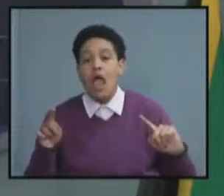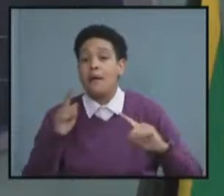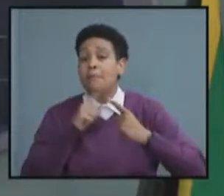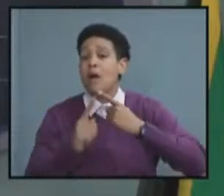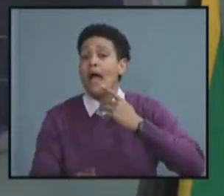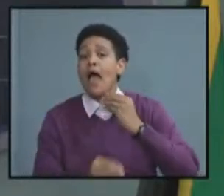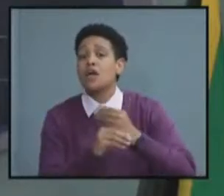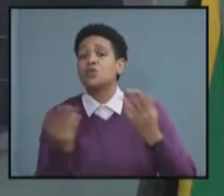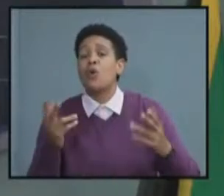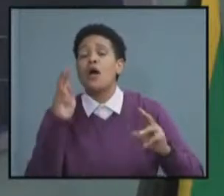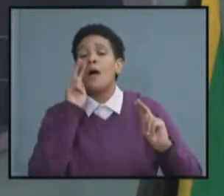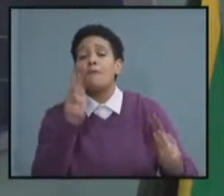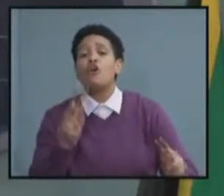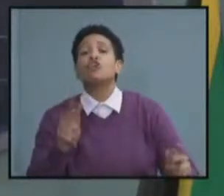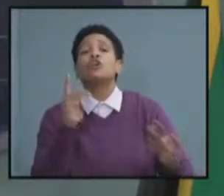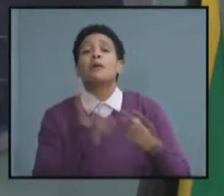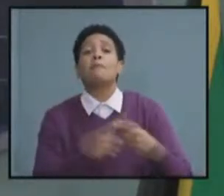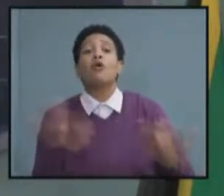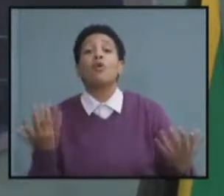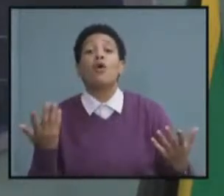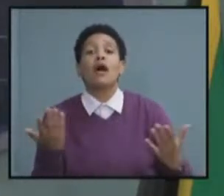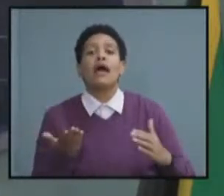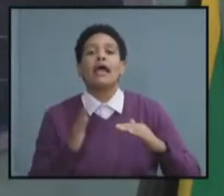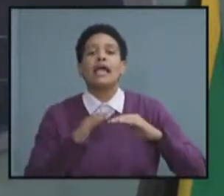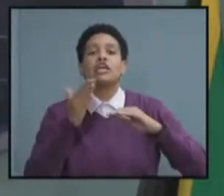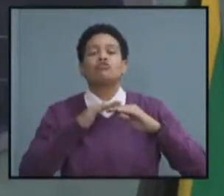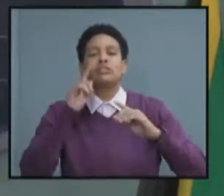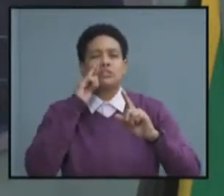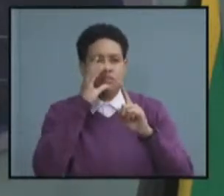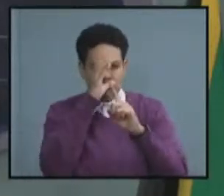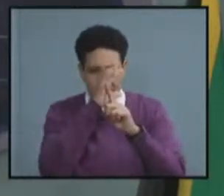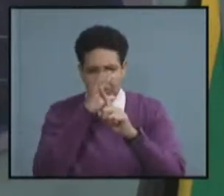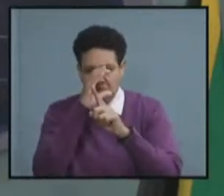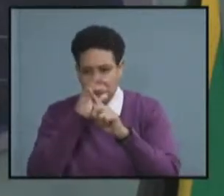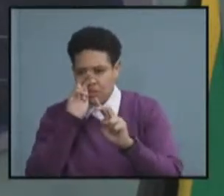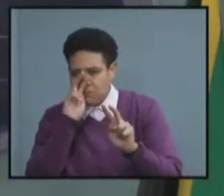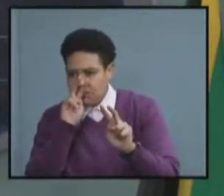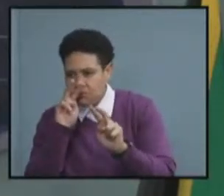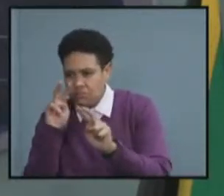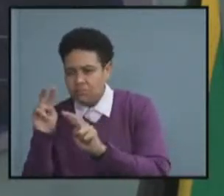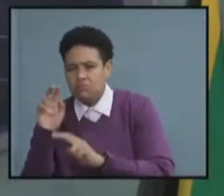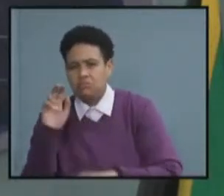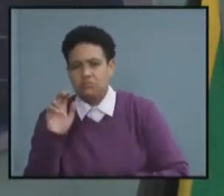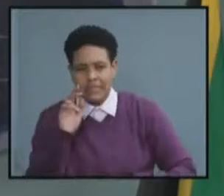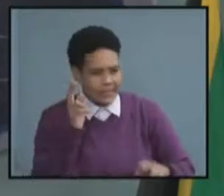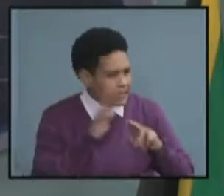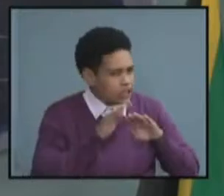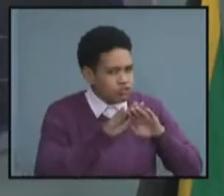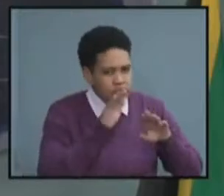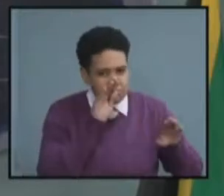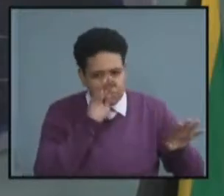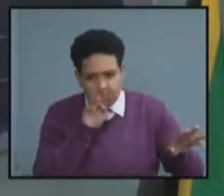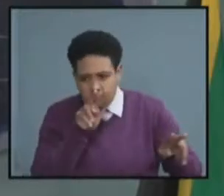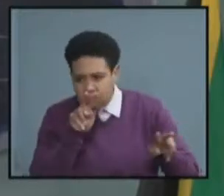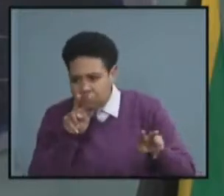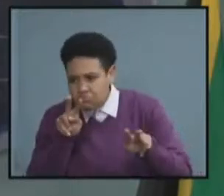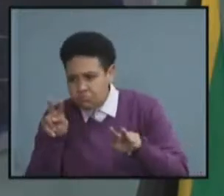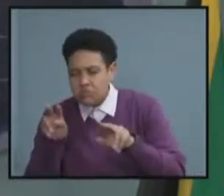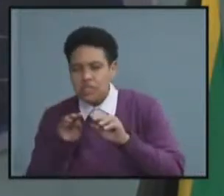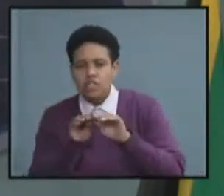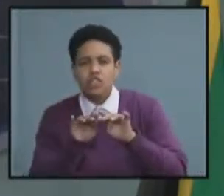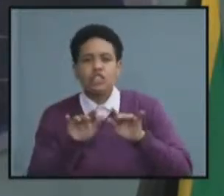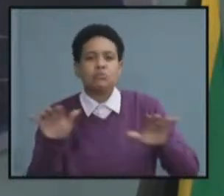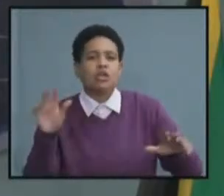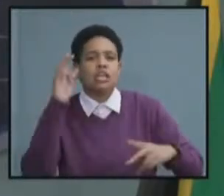said earlier, monitoring, but increased surveillance of the spread of the